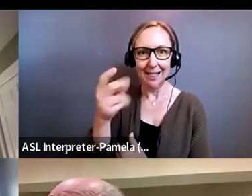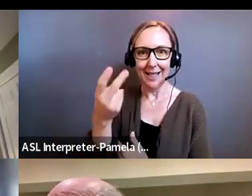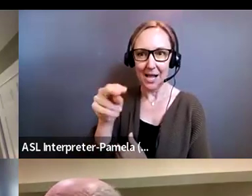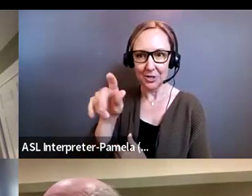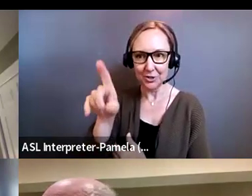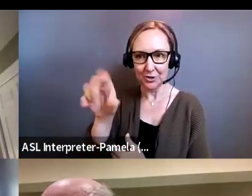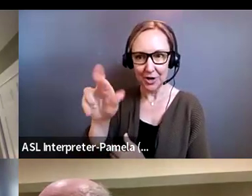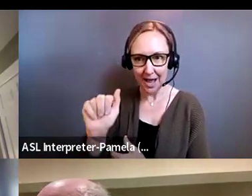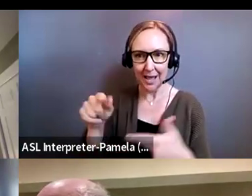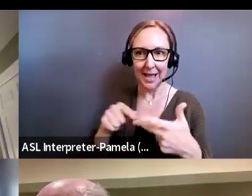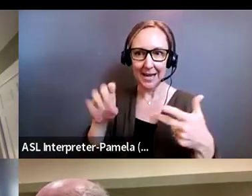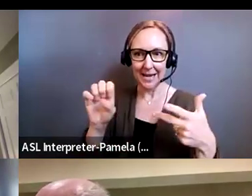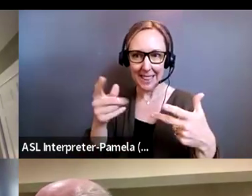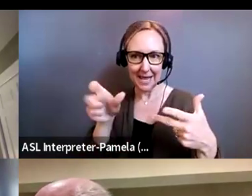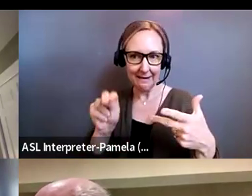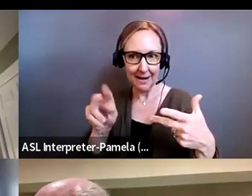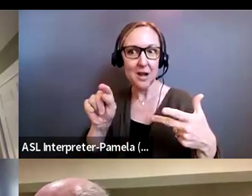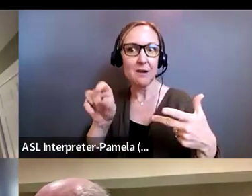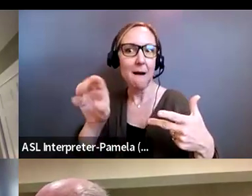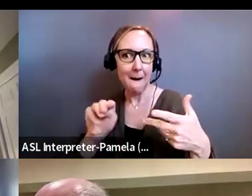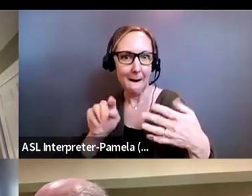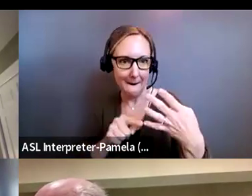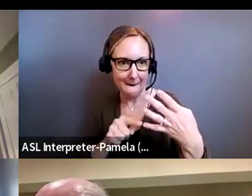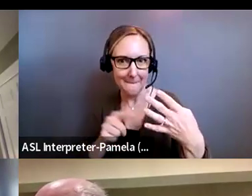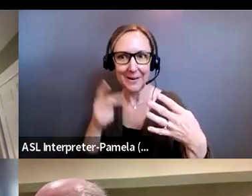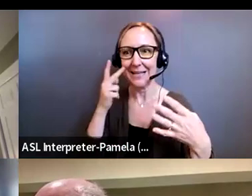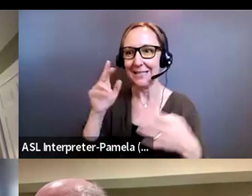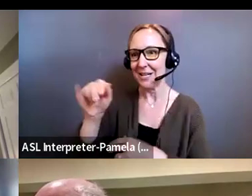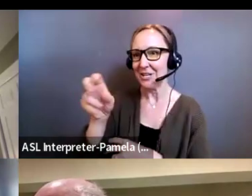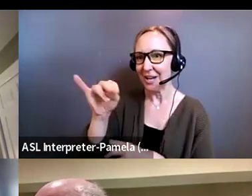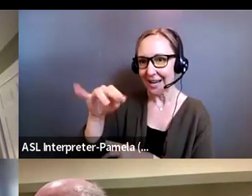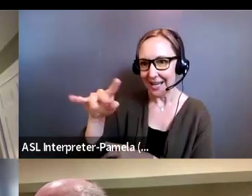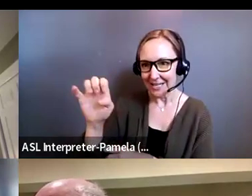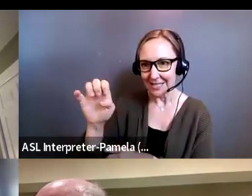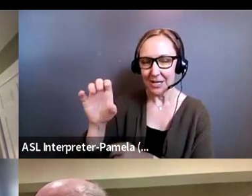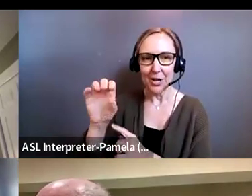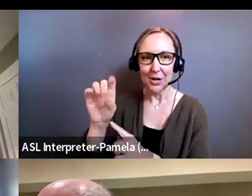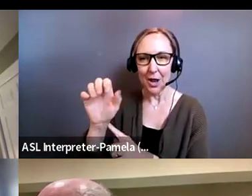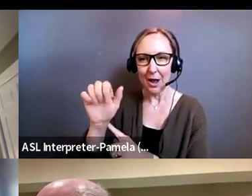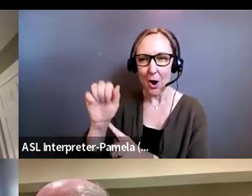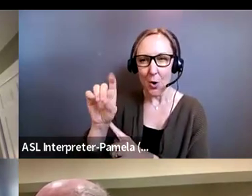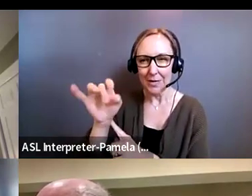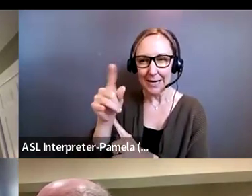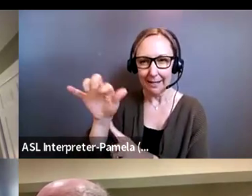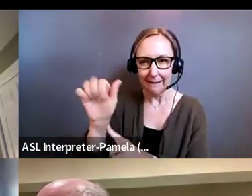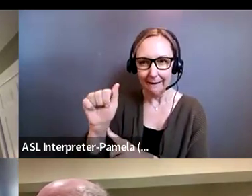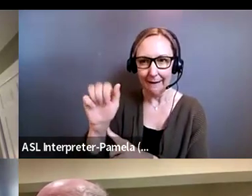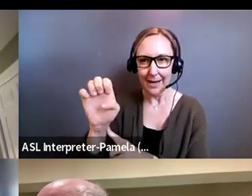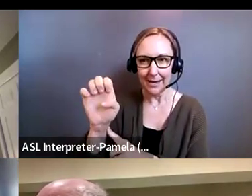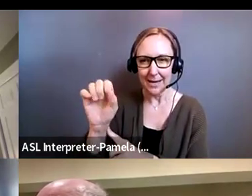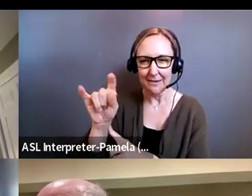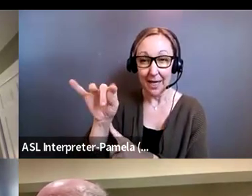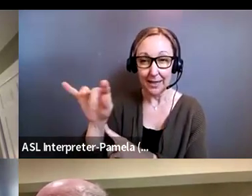and Ethan and Tom. And I see Janice and Odelia and Yvette on as